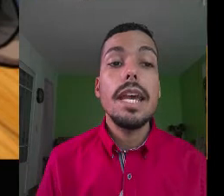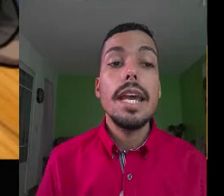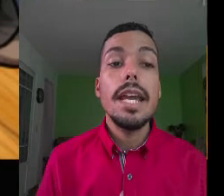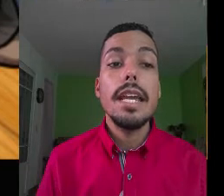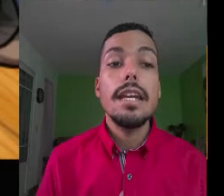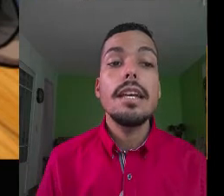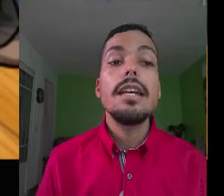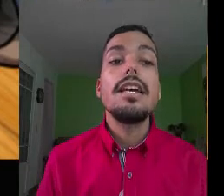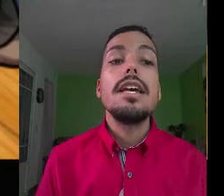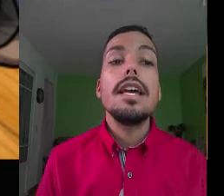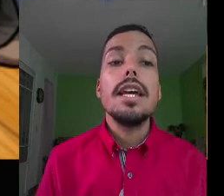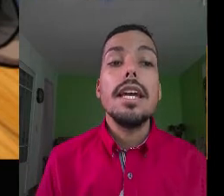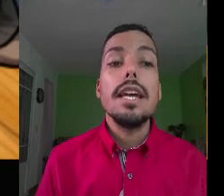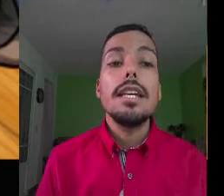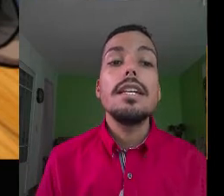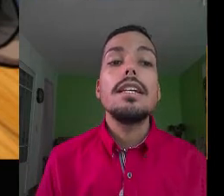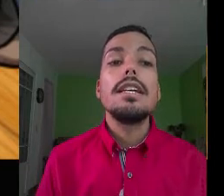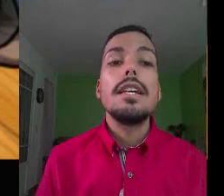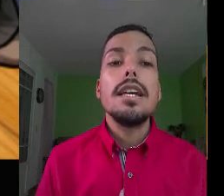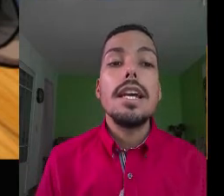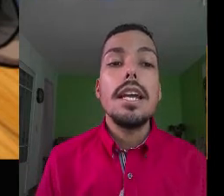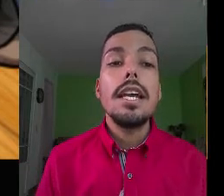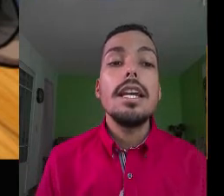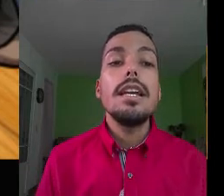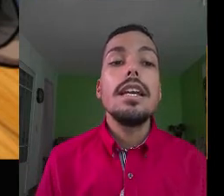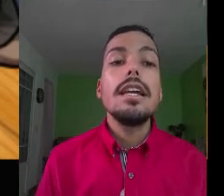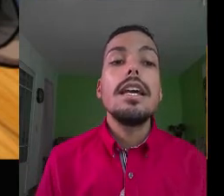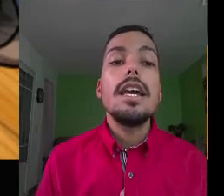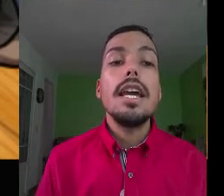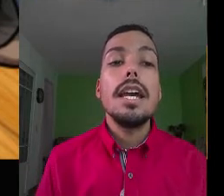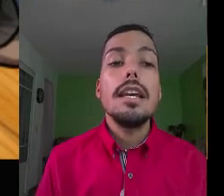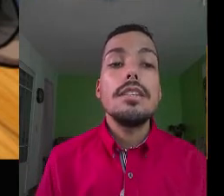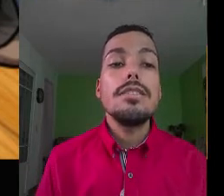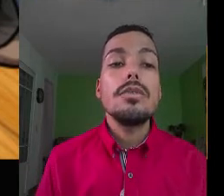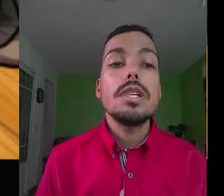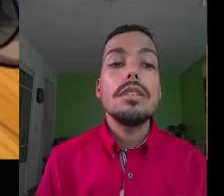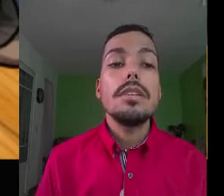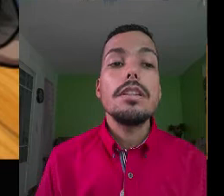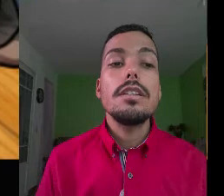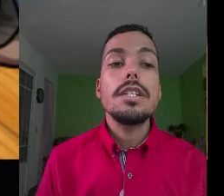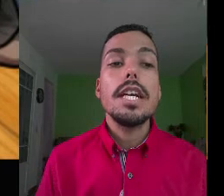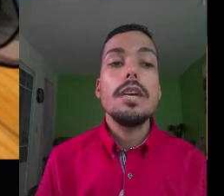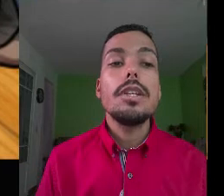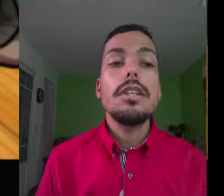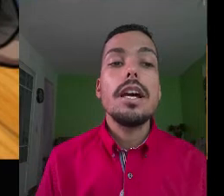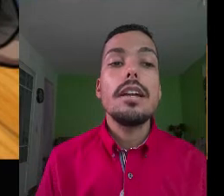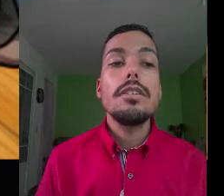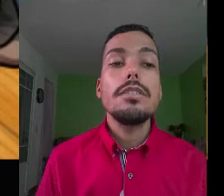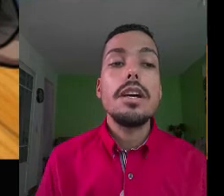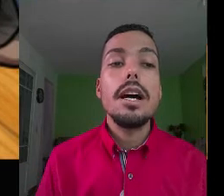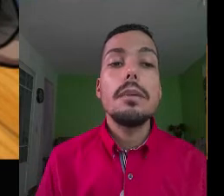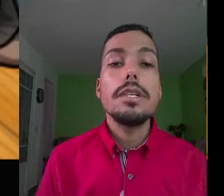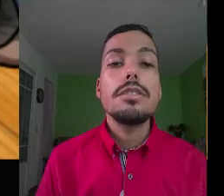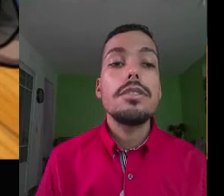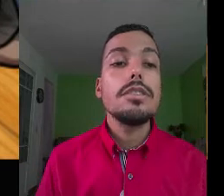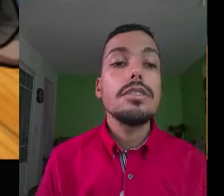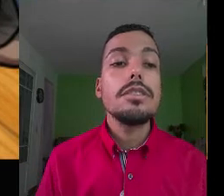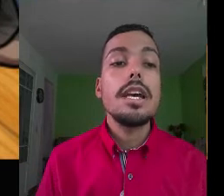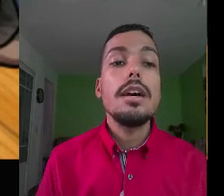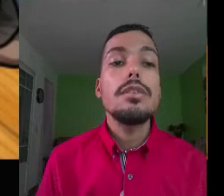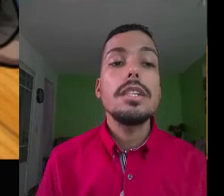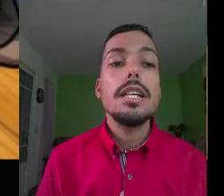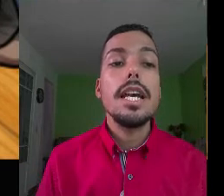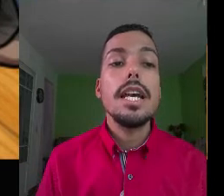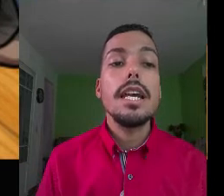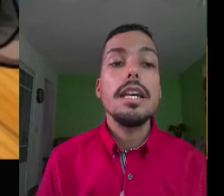sounds A. A. A. A. So when you see the letter A with the line on top, it's going